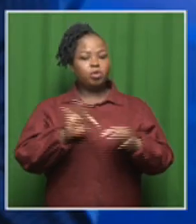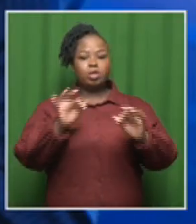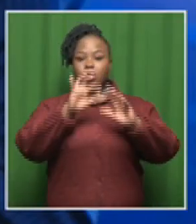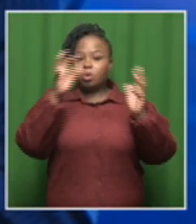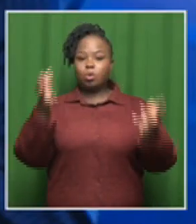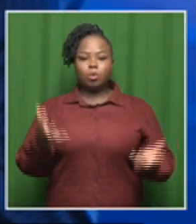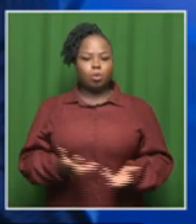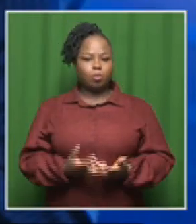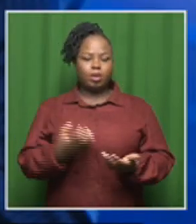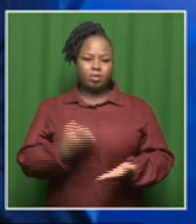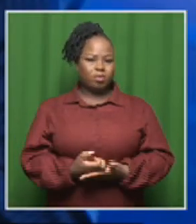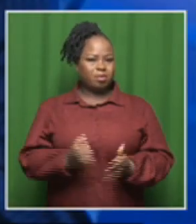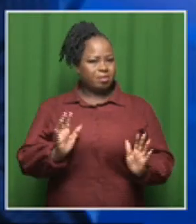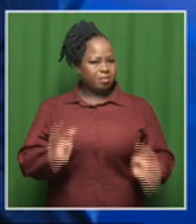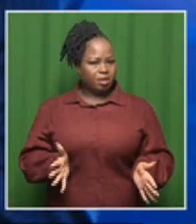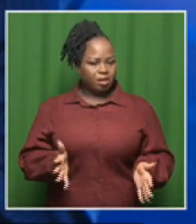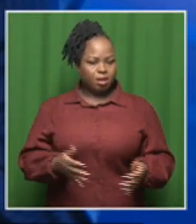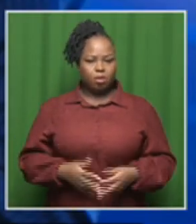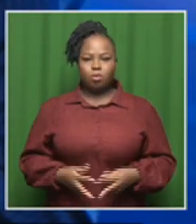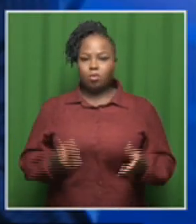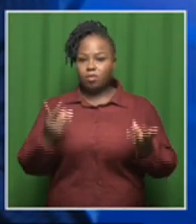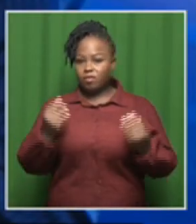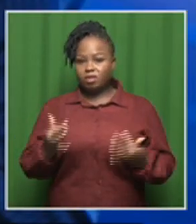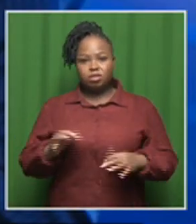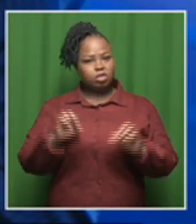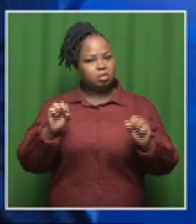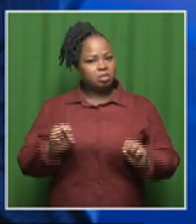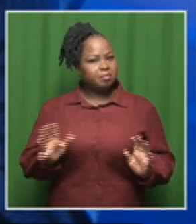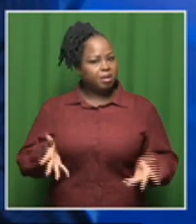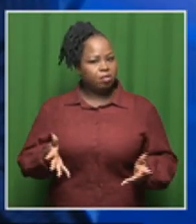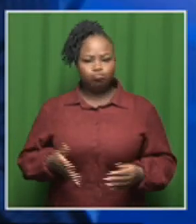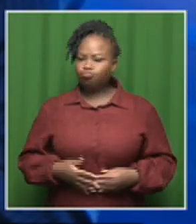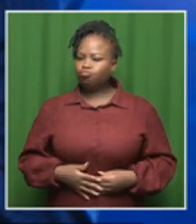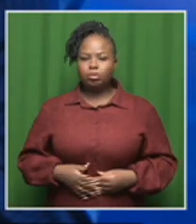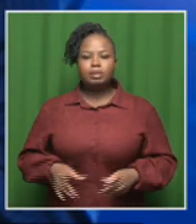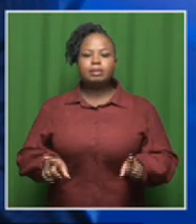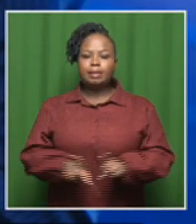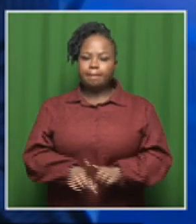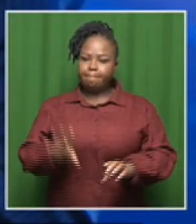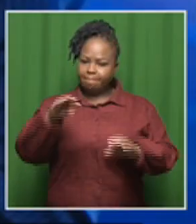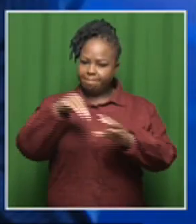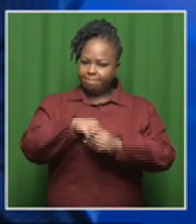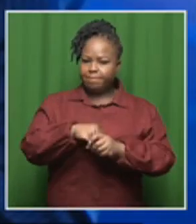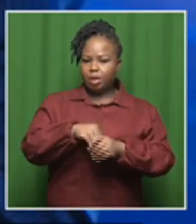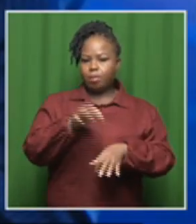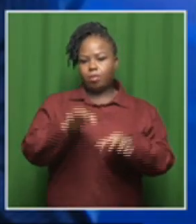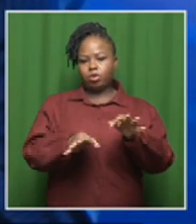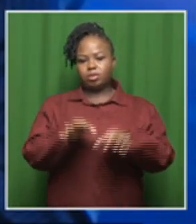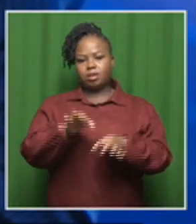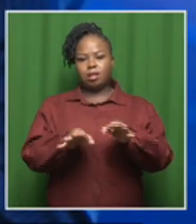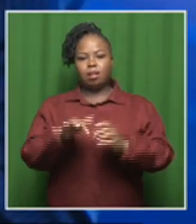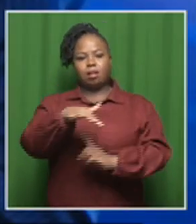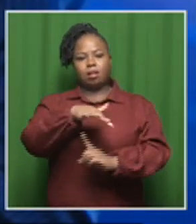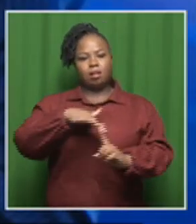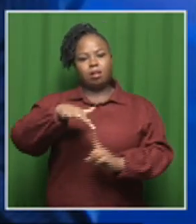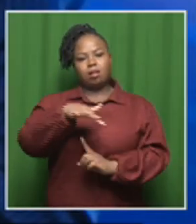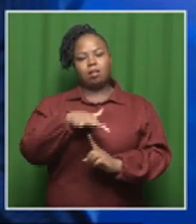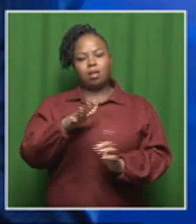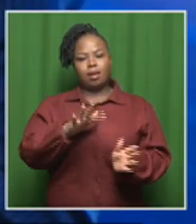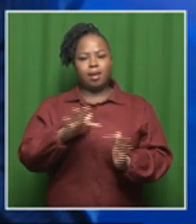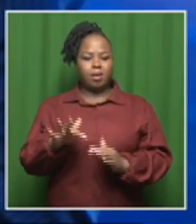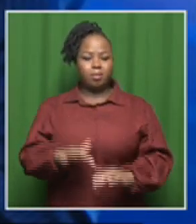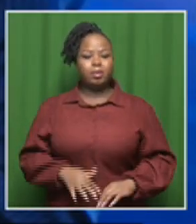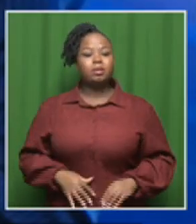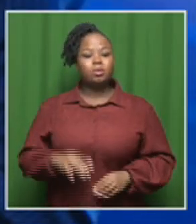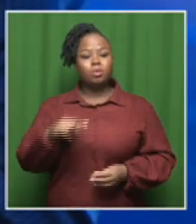global economy or financial system, but also political climate at a particular time, because you'll